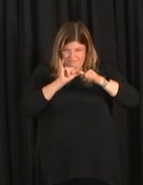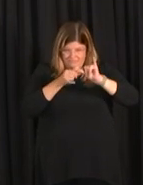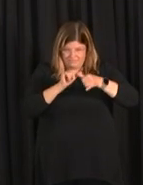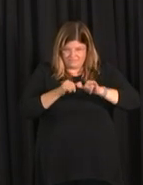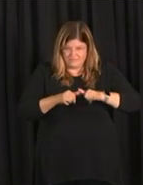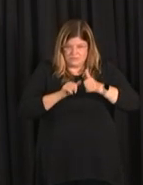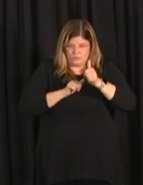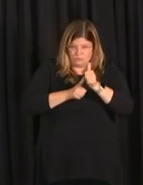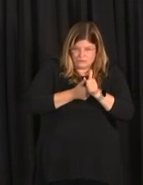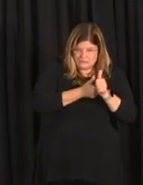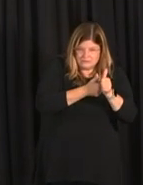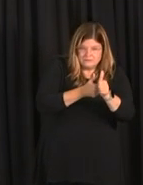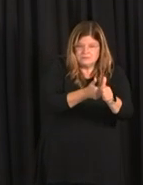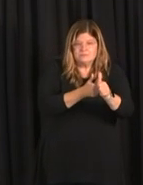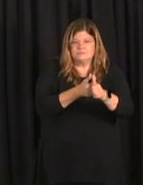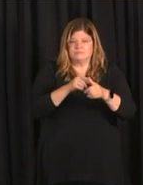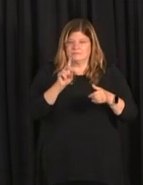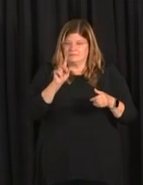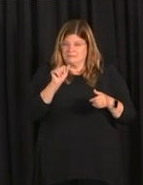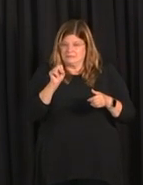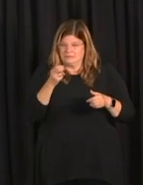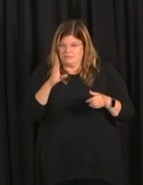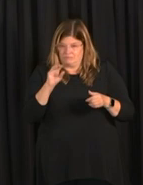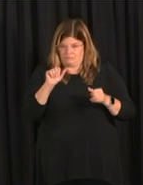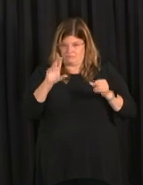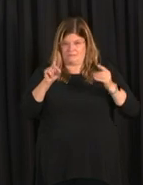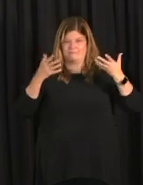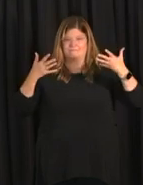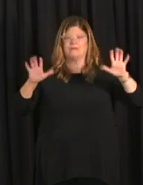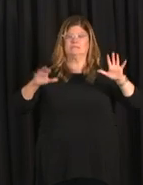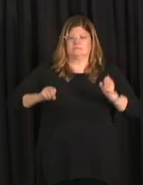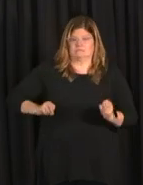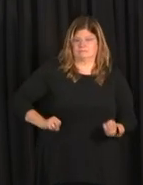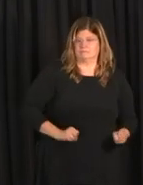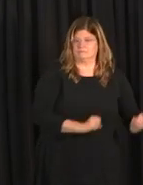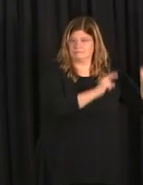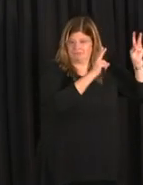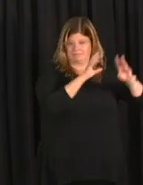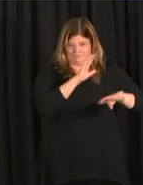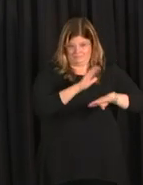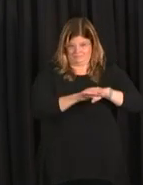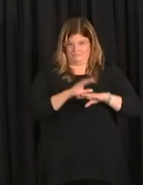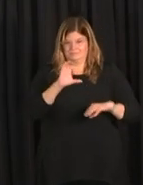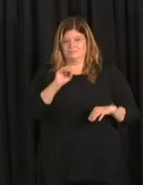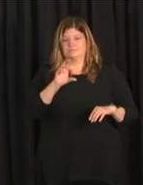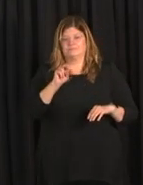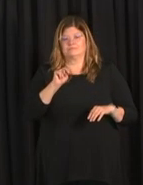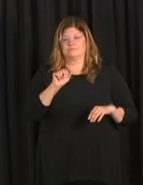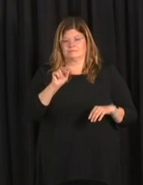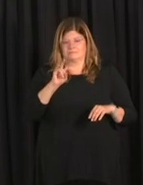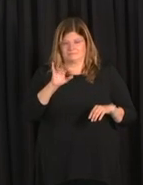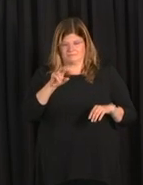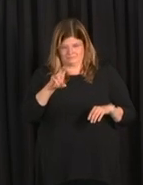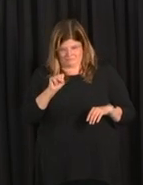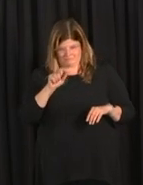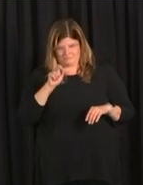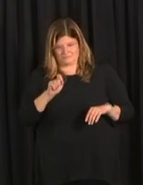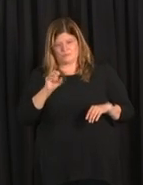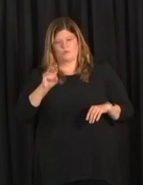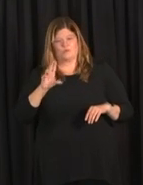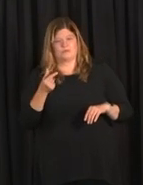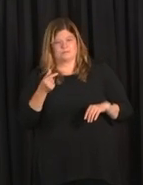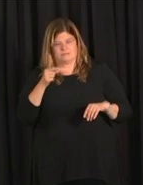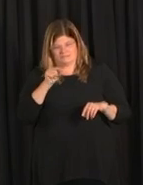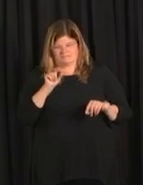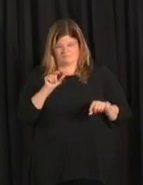updated the dashboard that is available on coronavirus.dc.gov. Before you see a new